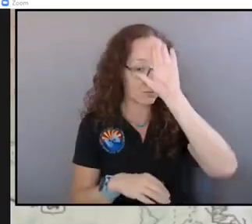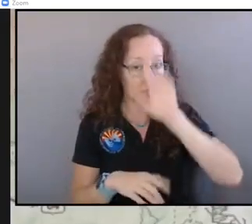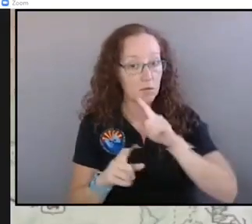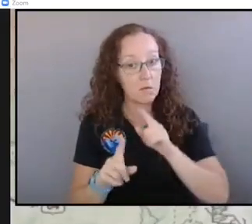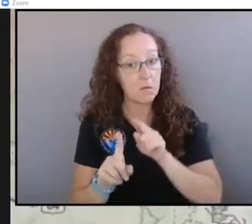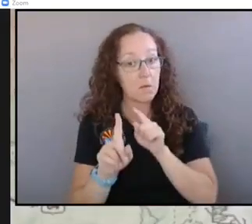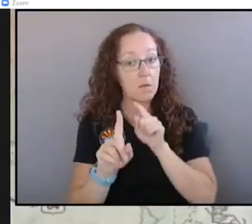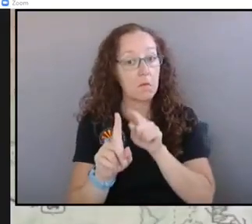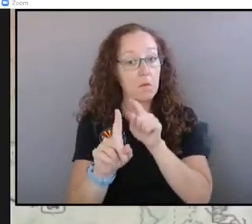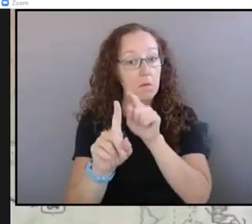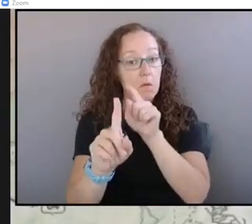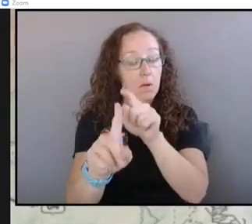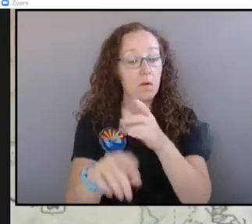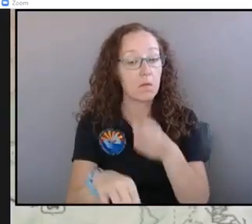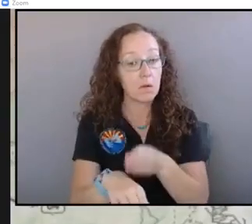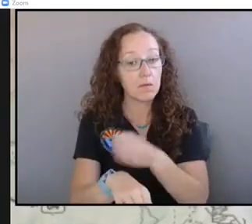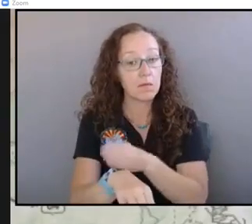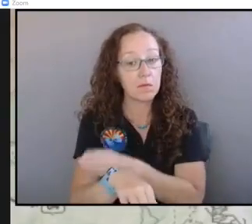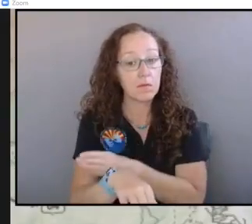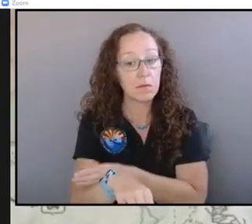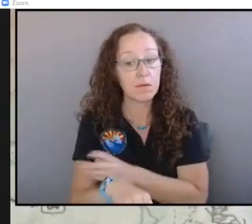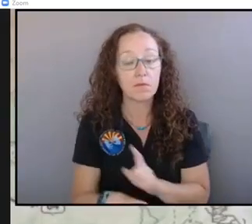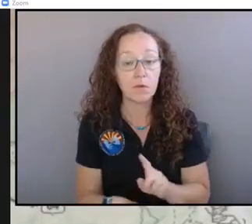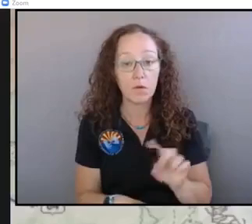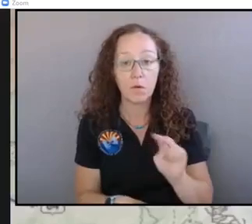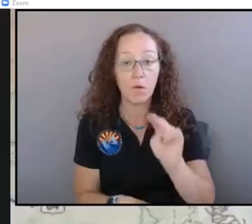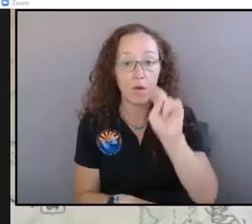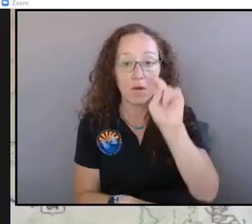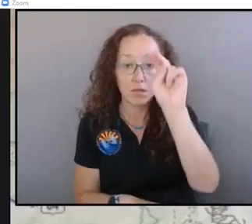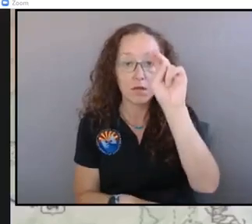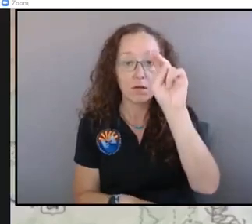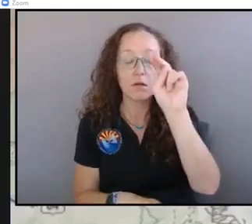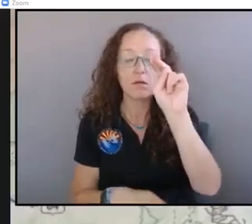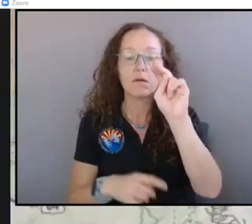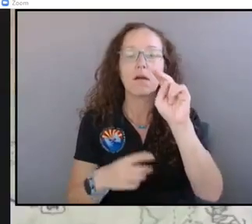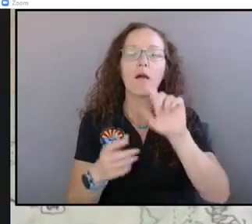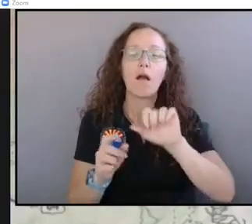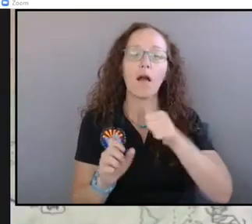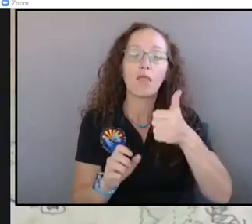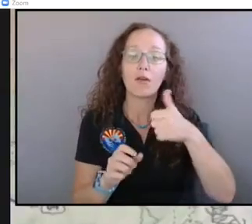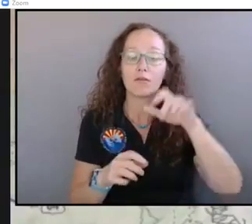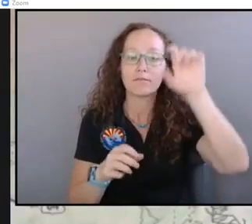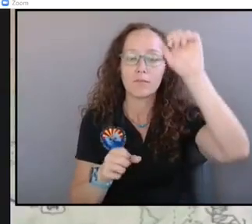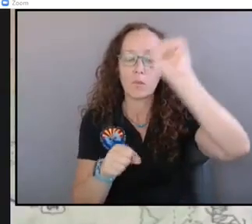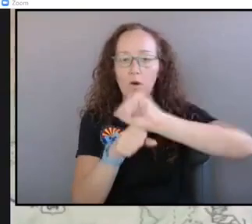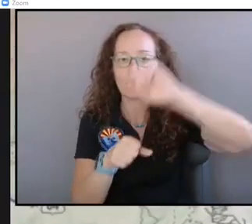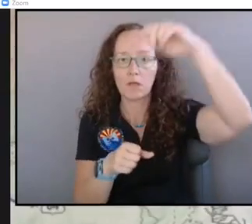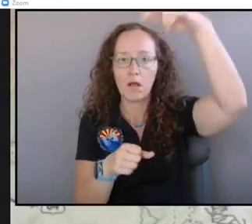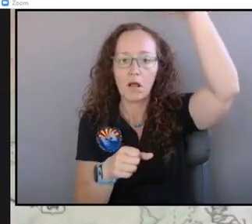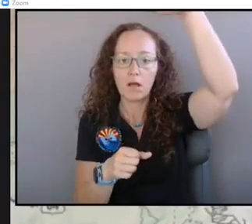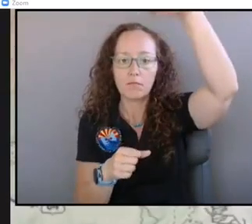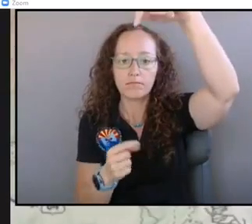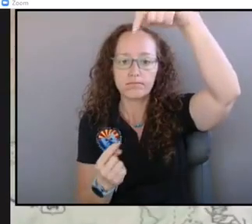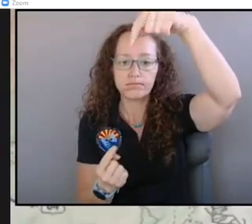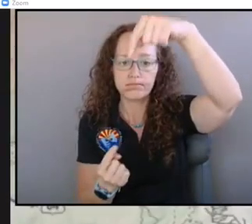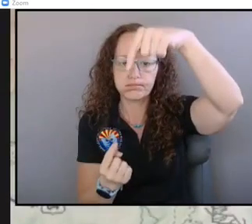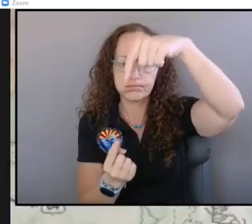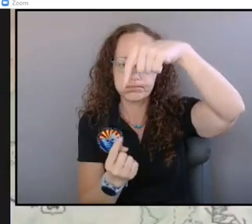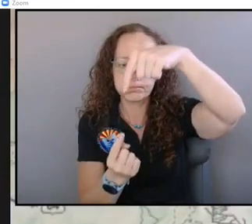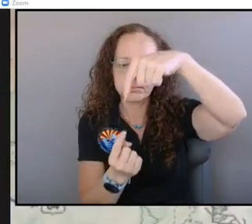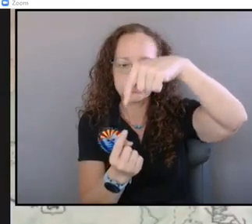and we started some crews up here at the summit working down towards them. Again, a lot of good